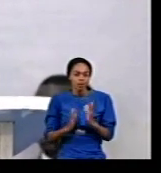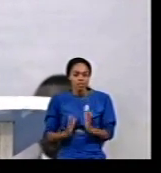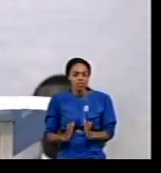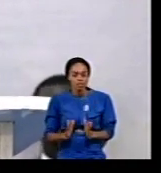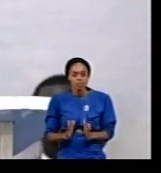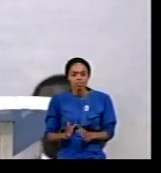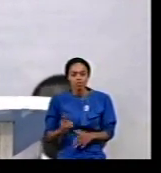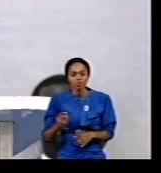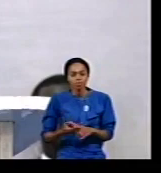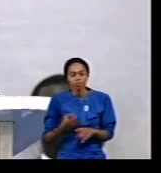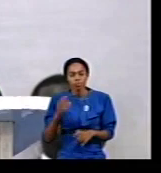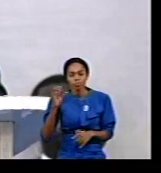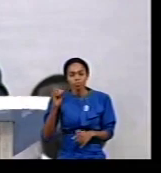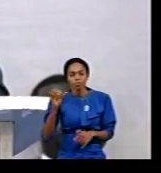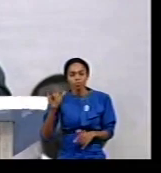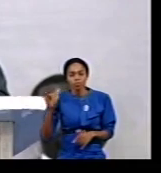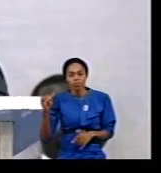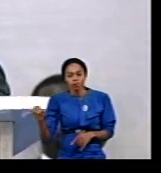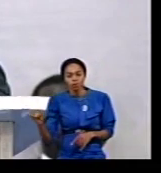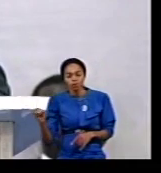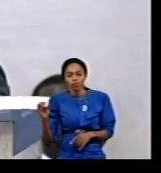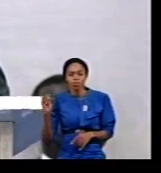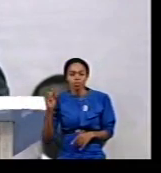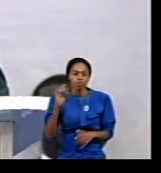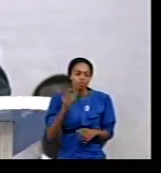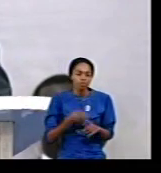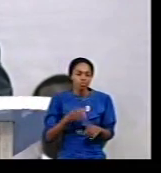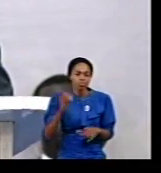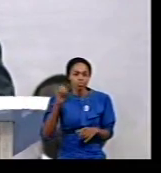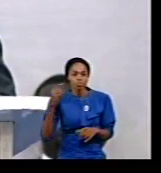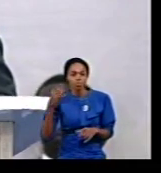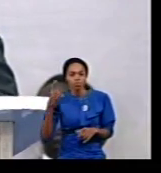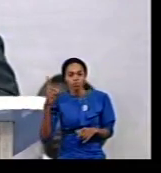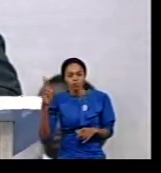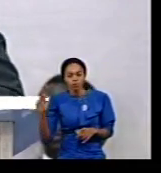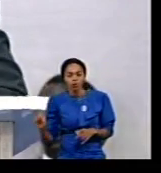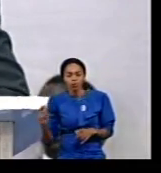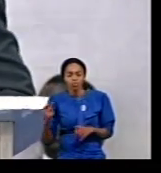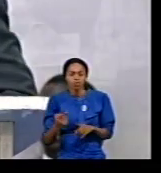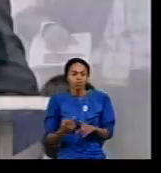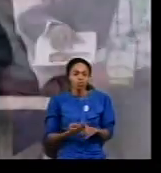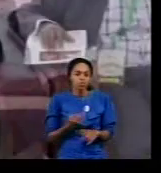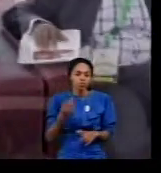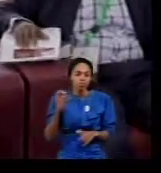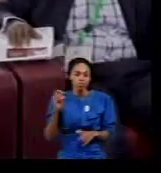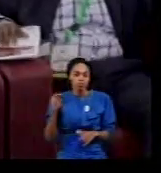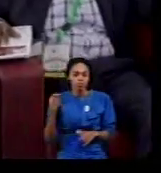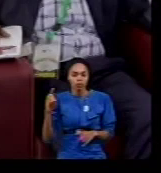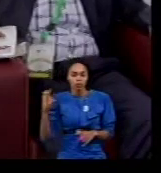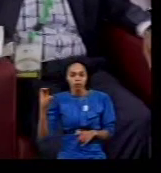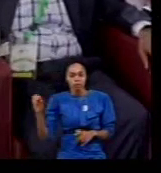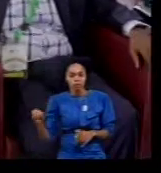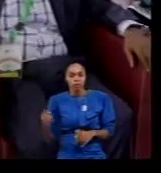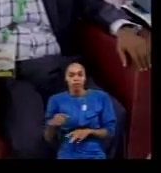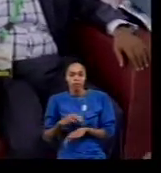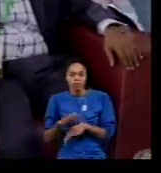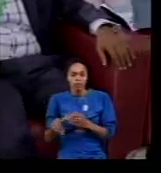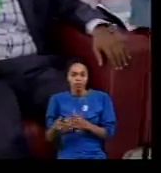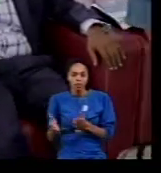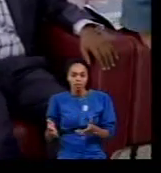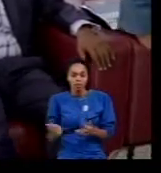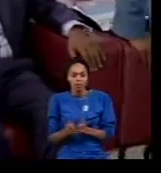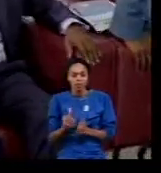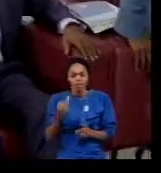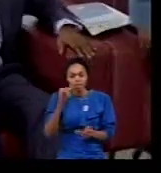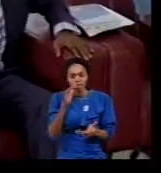1, verse 21. Here is the assignment the Lord has given to his only begotten Son. And this is that